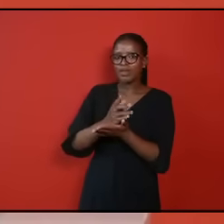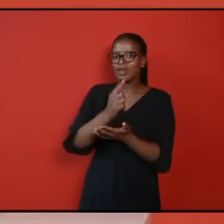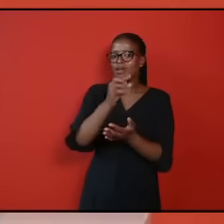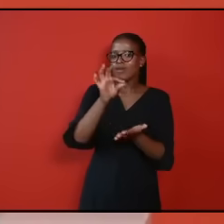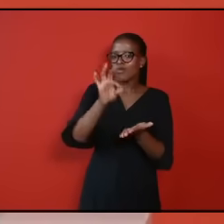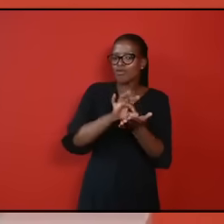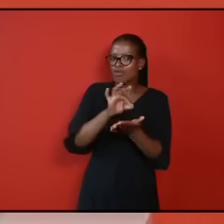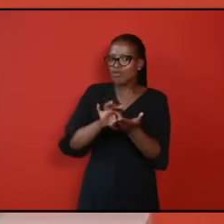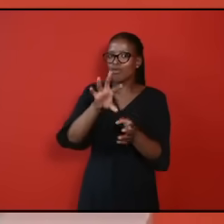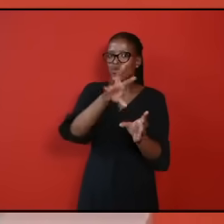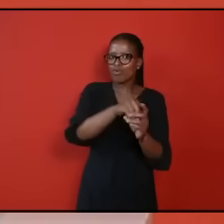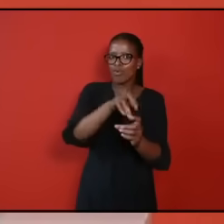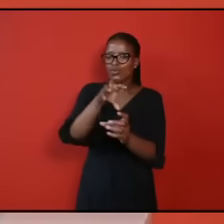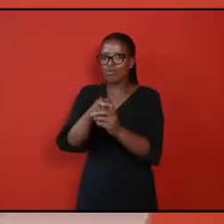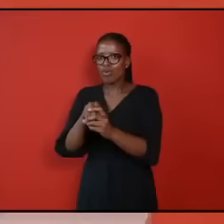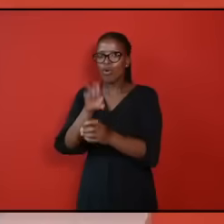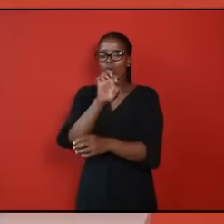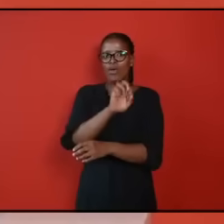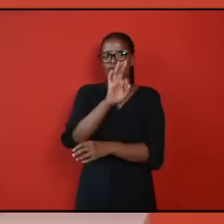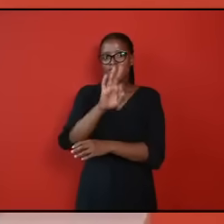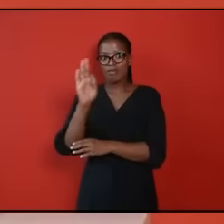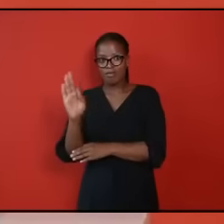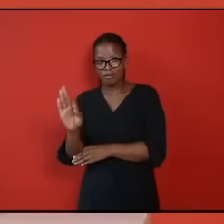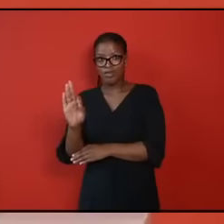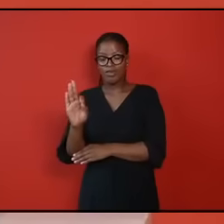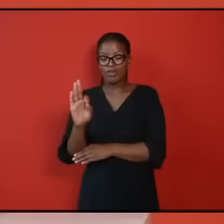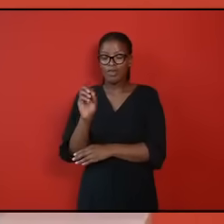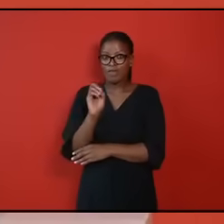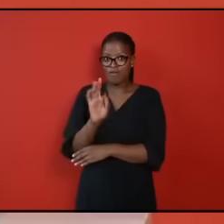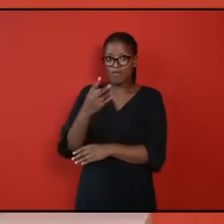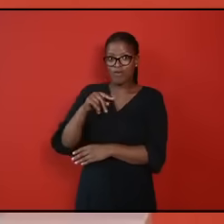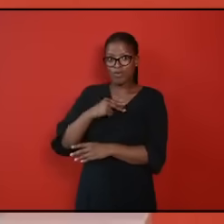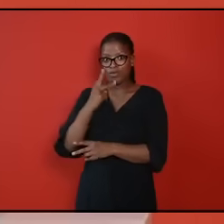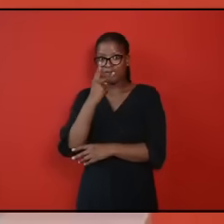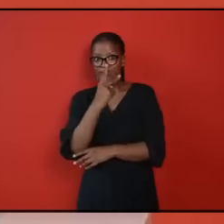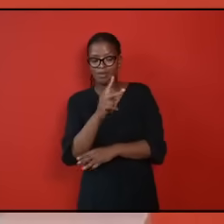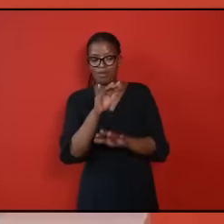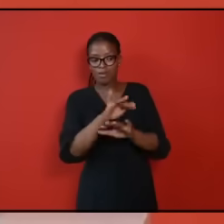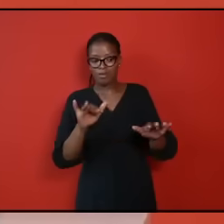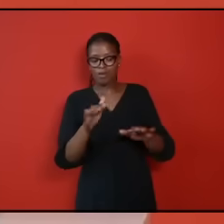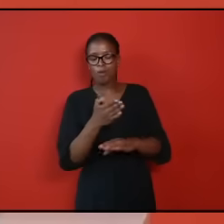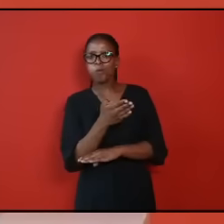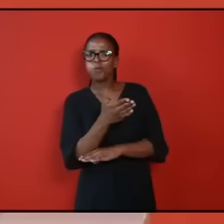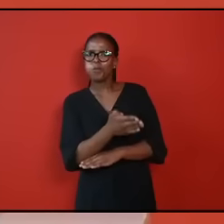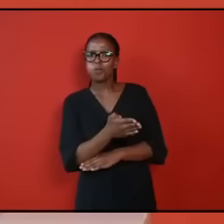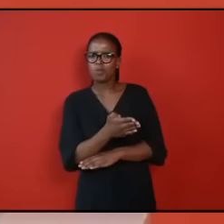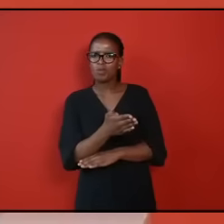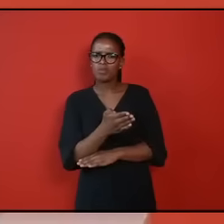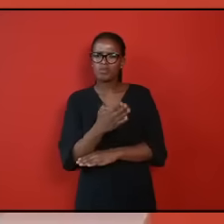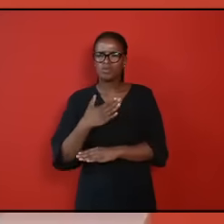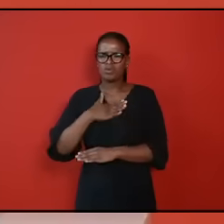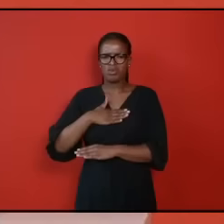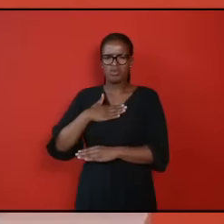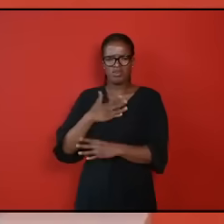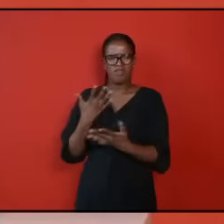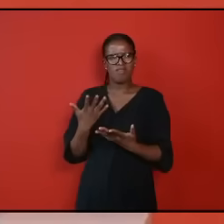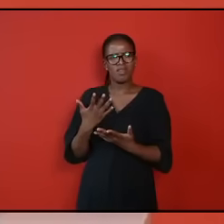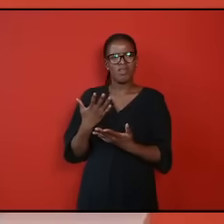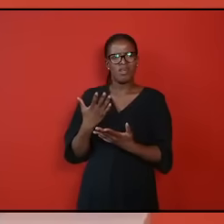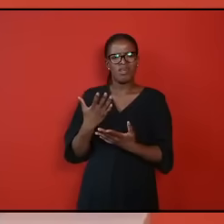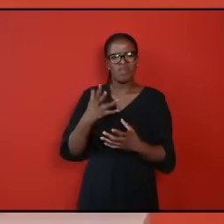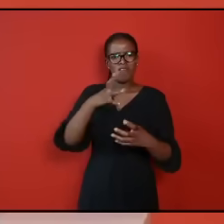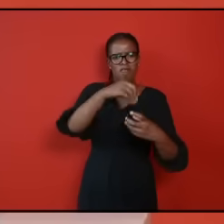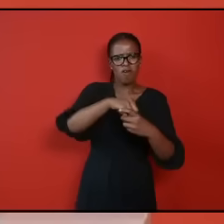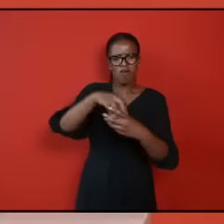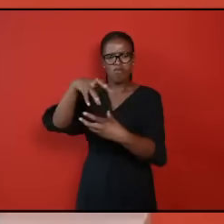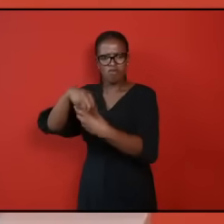of the EFF is accounted for. If we look at EFF people there and we doubt if they've got the capacity to